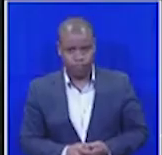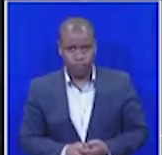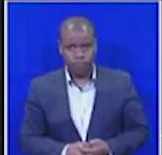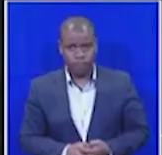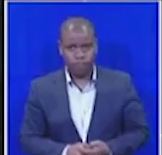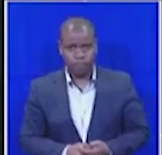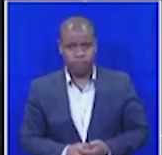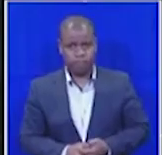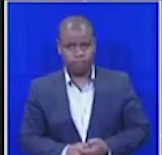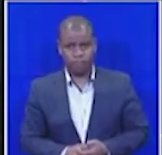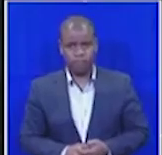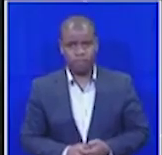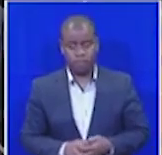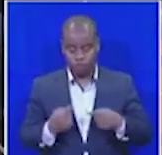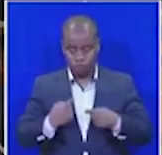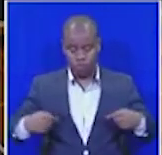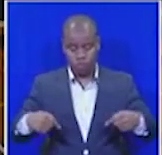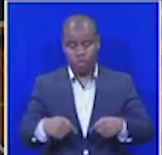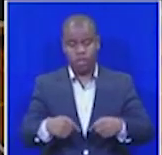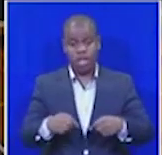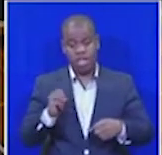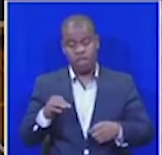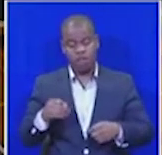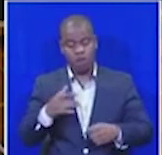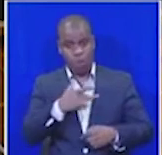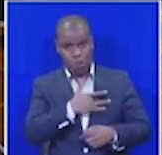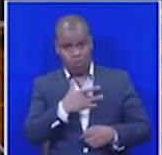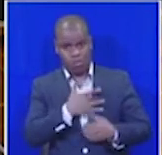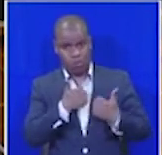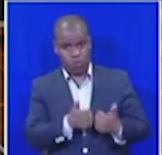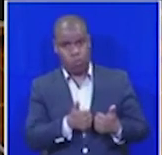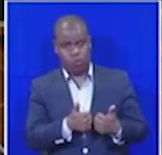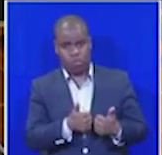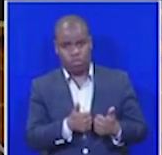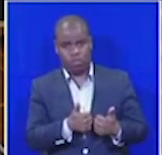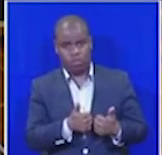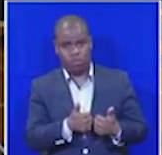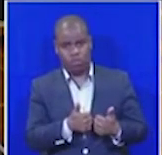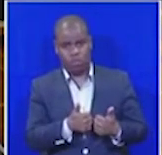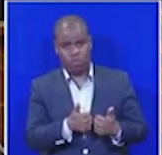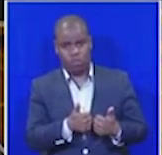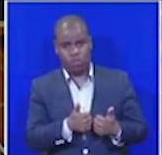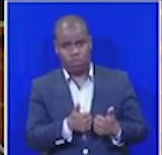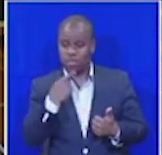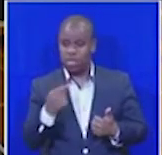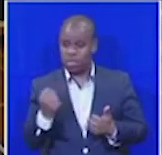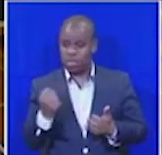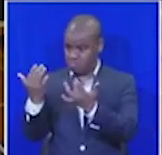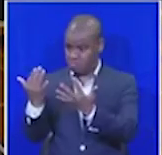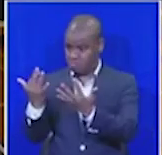How can we, in good conscience, say that we will support a